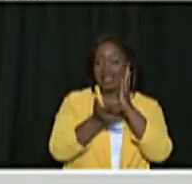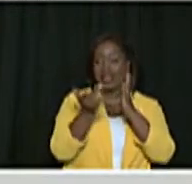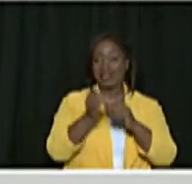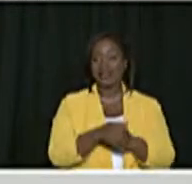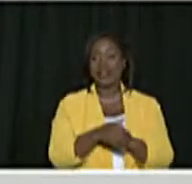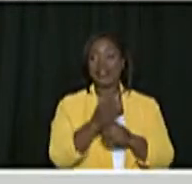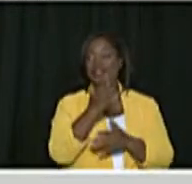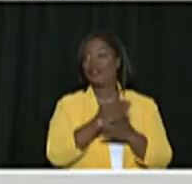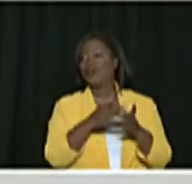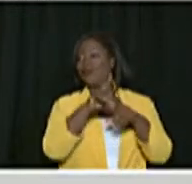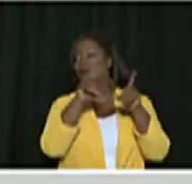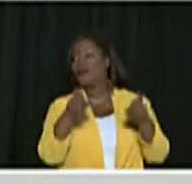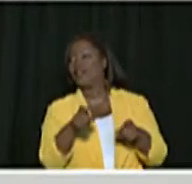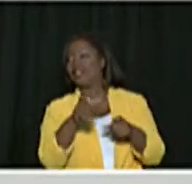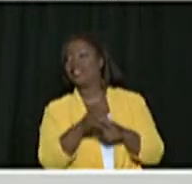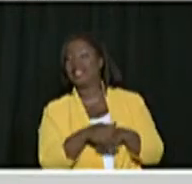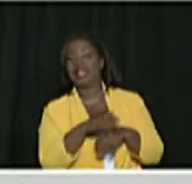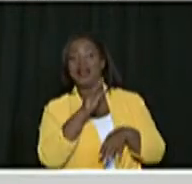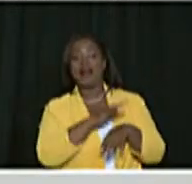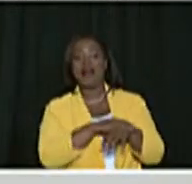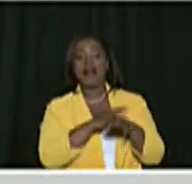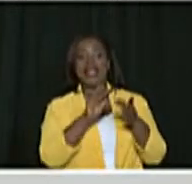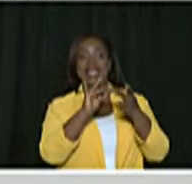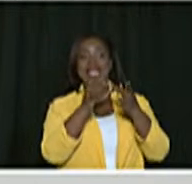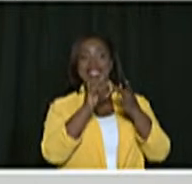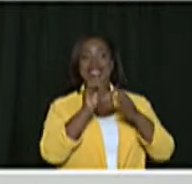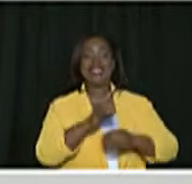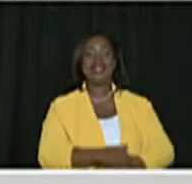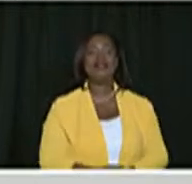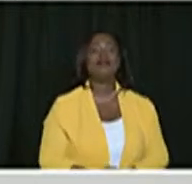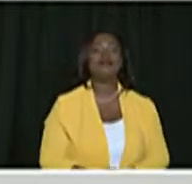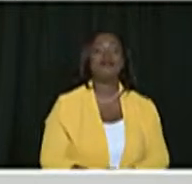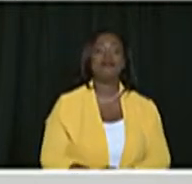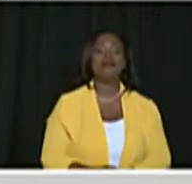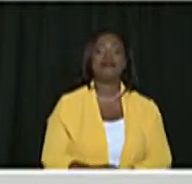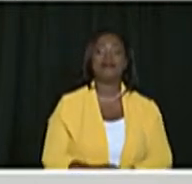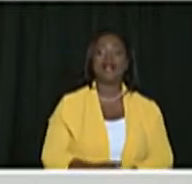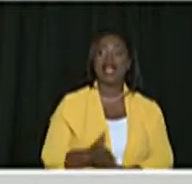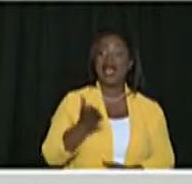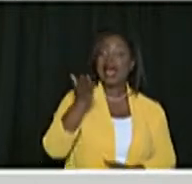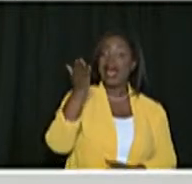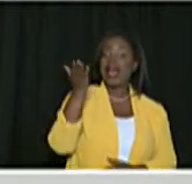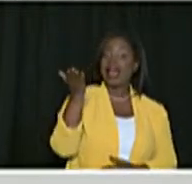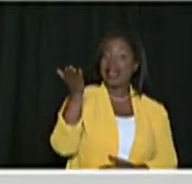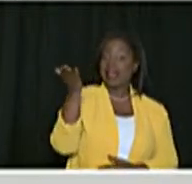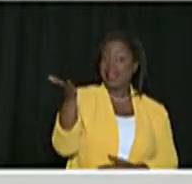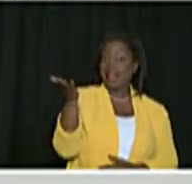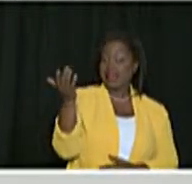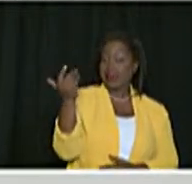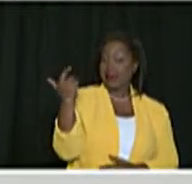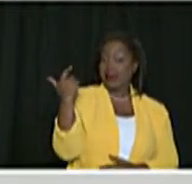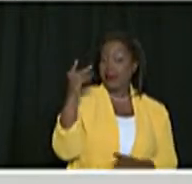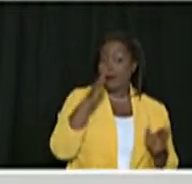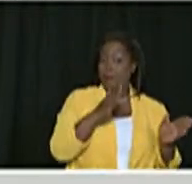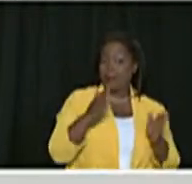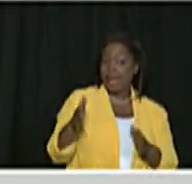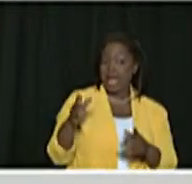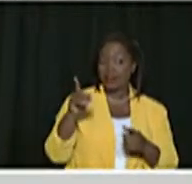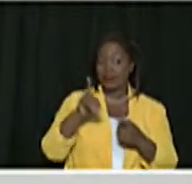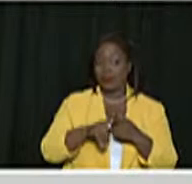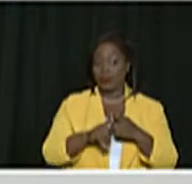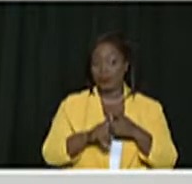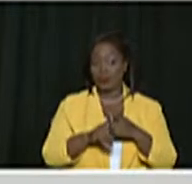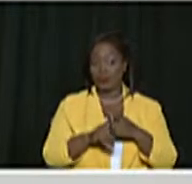see. Here's one. I think this one is for you, Minister. Are there any plans to increase the number of